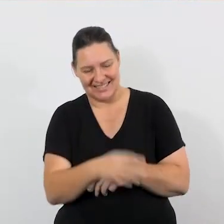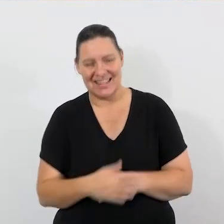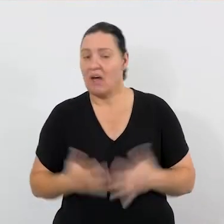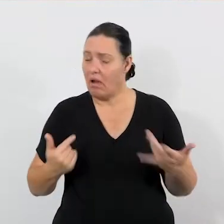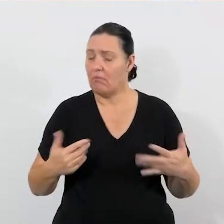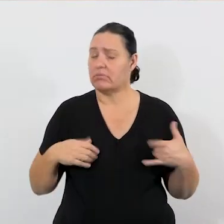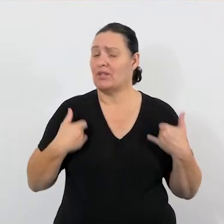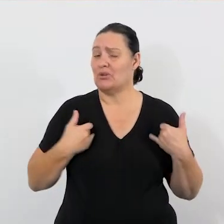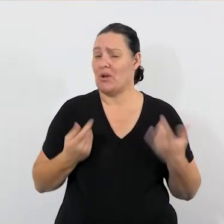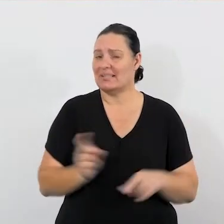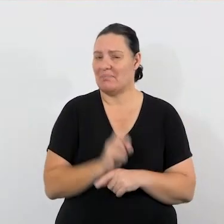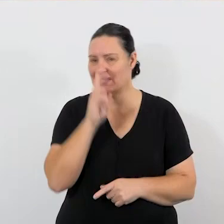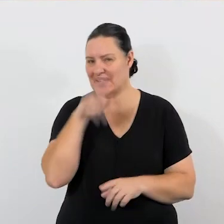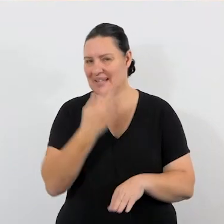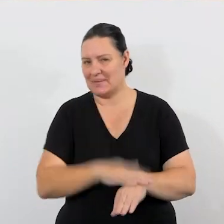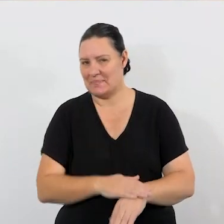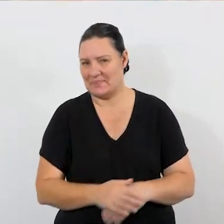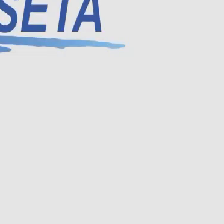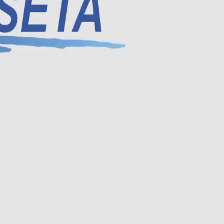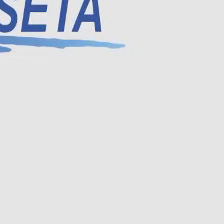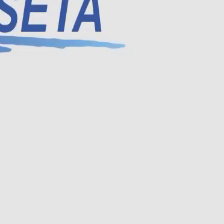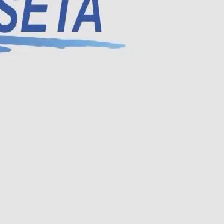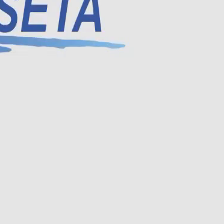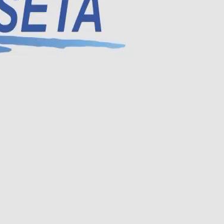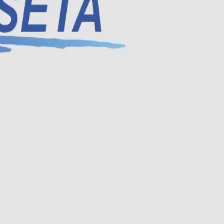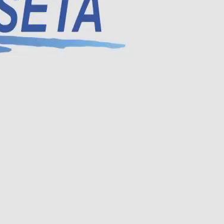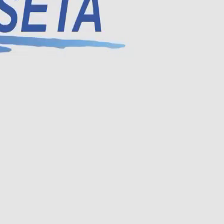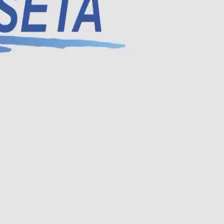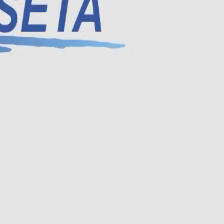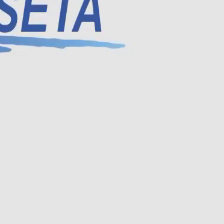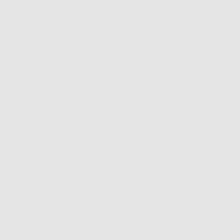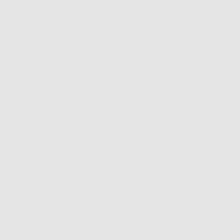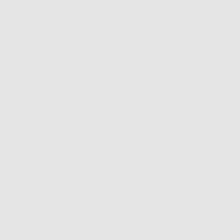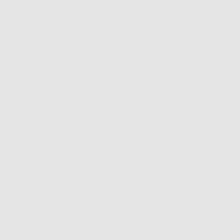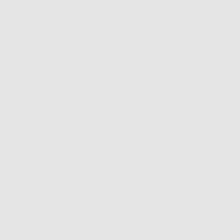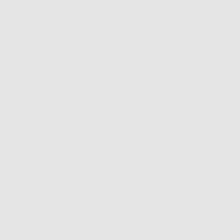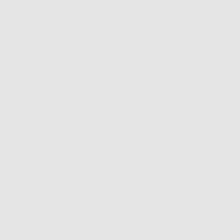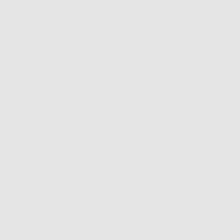I hope you had a lovely time. I will see you next time.